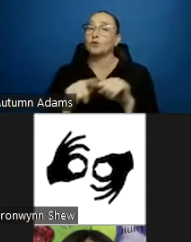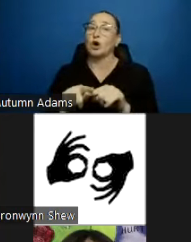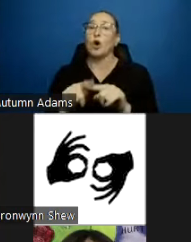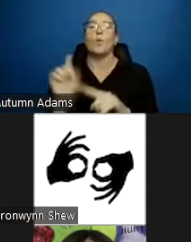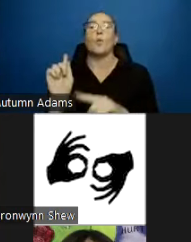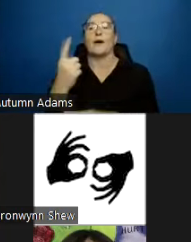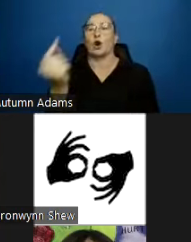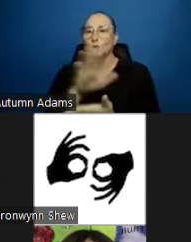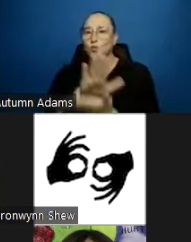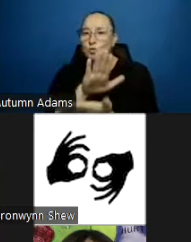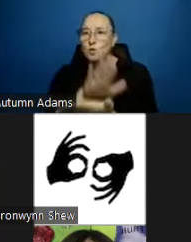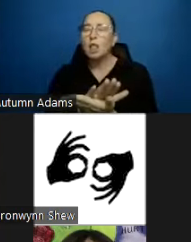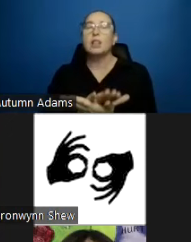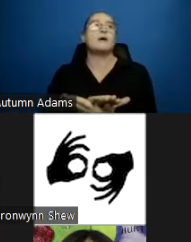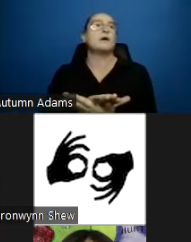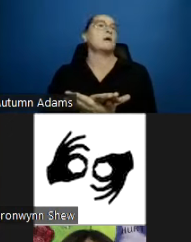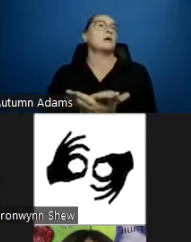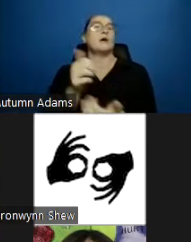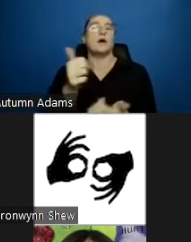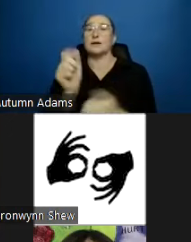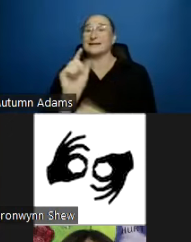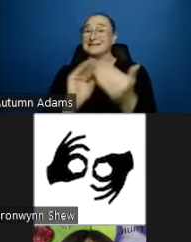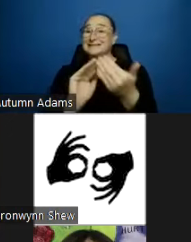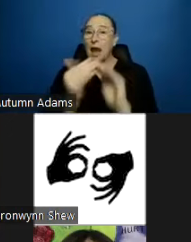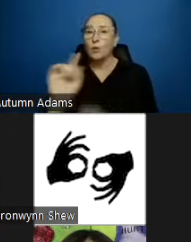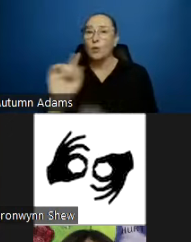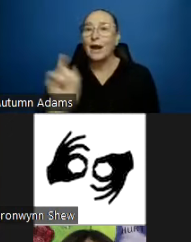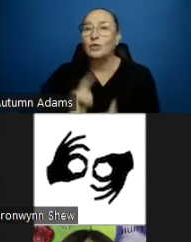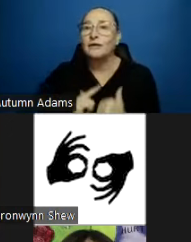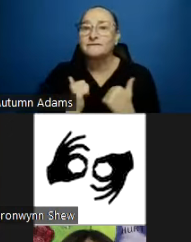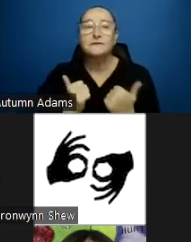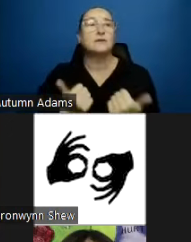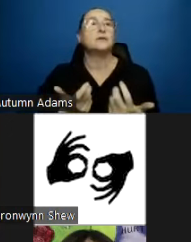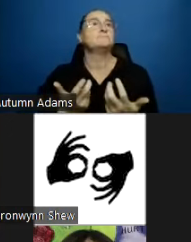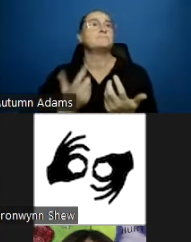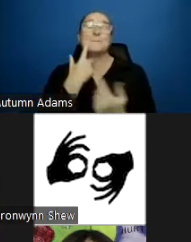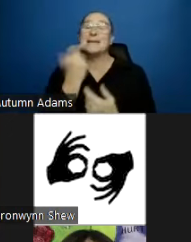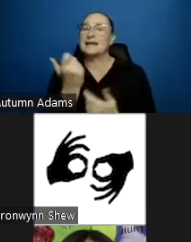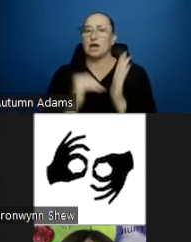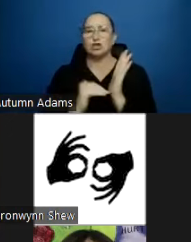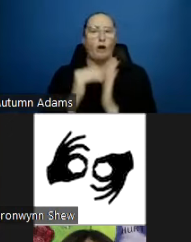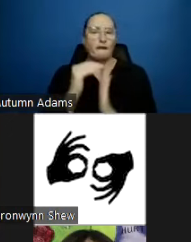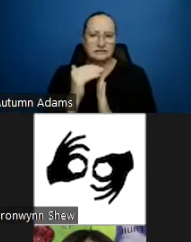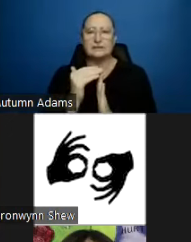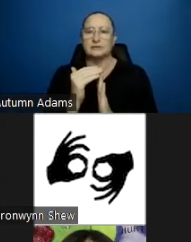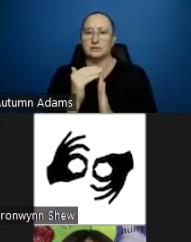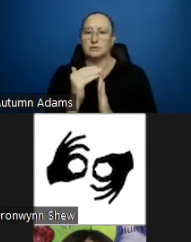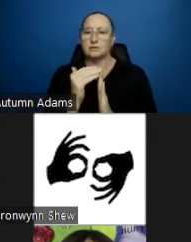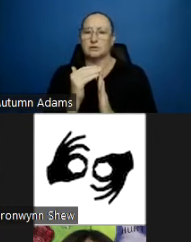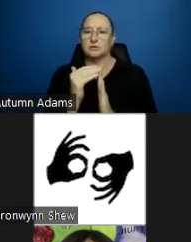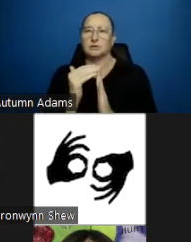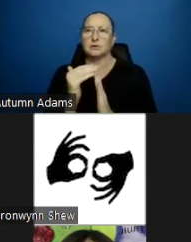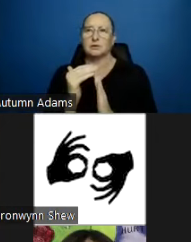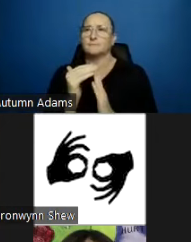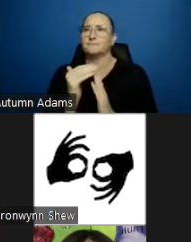school, what town we lived in, because often as